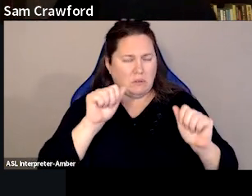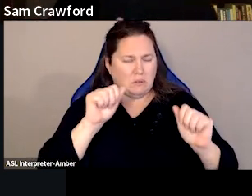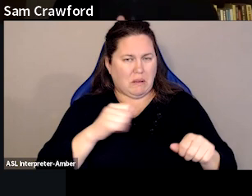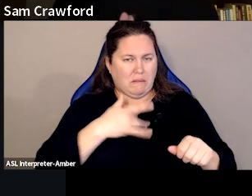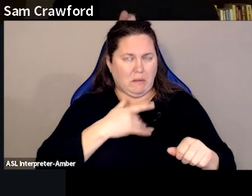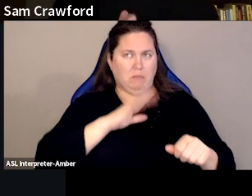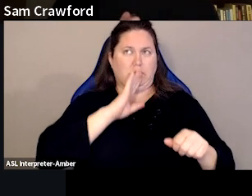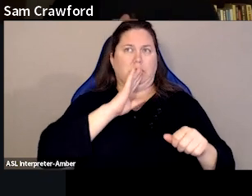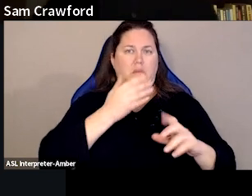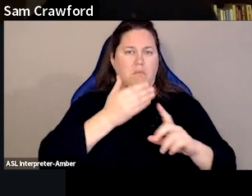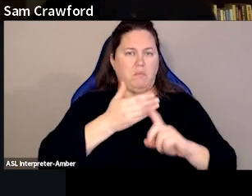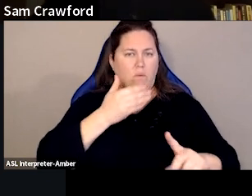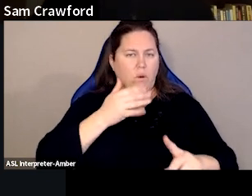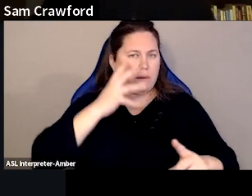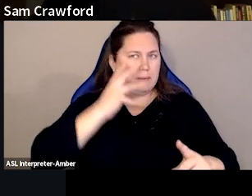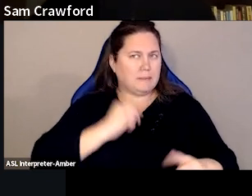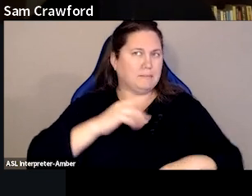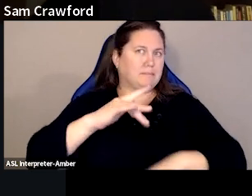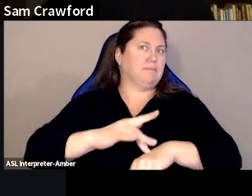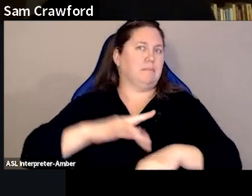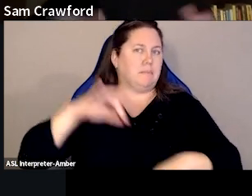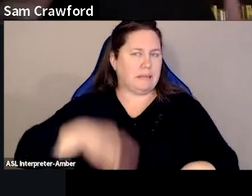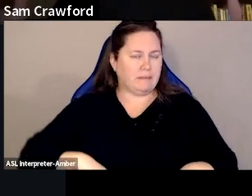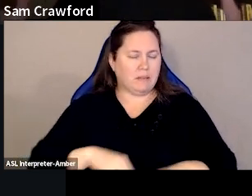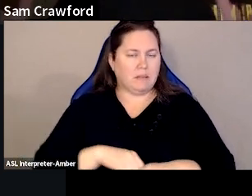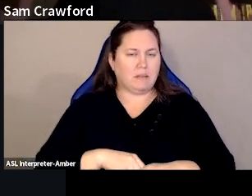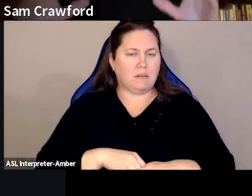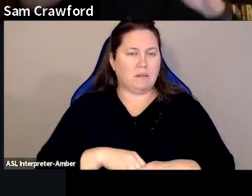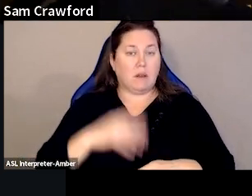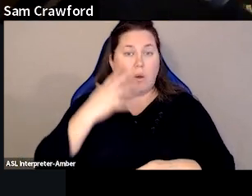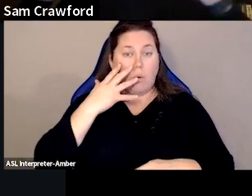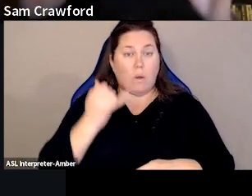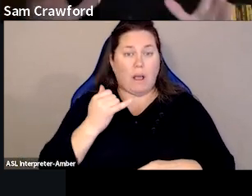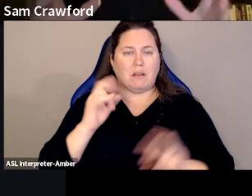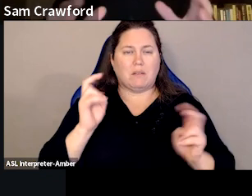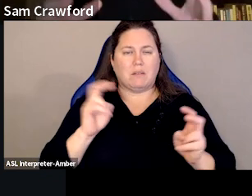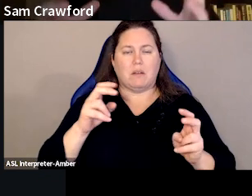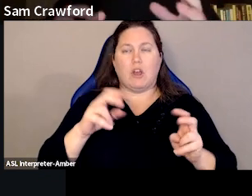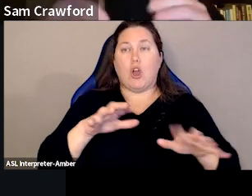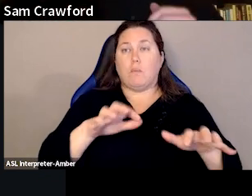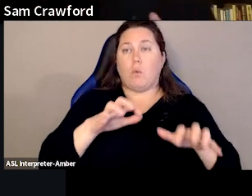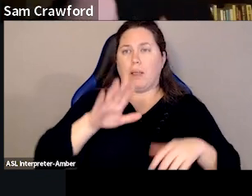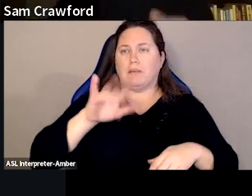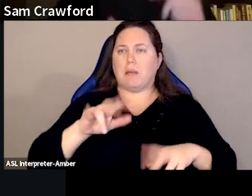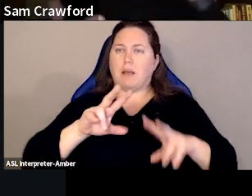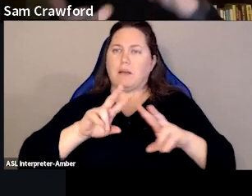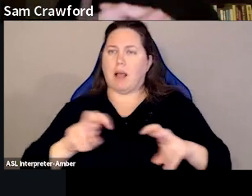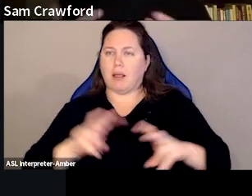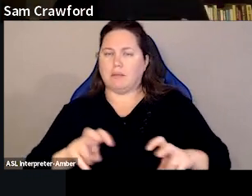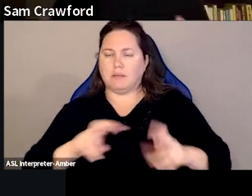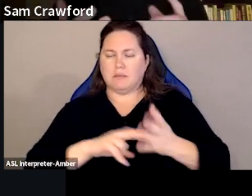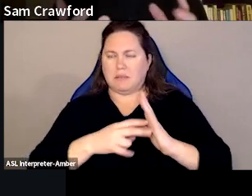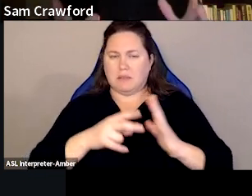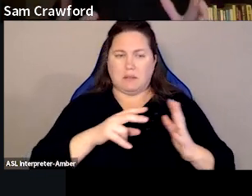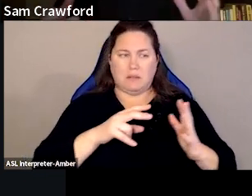code. And that's because we get paralysis by analysis. We're just bombarded with this no code builder and